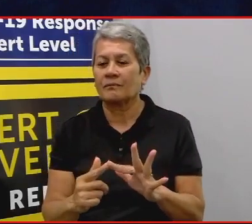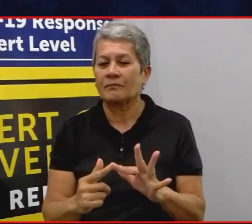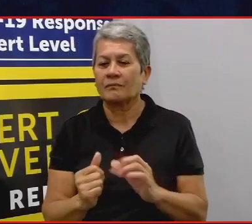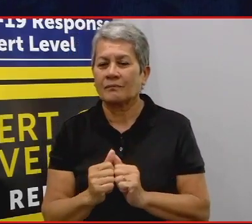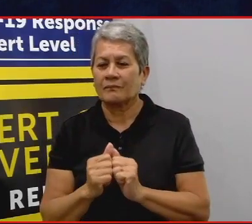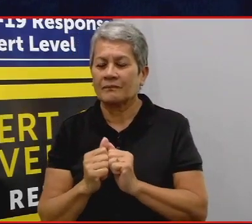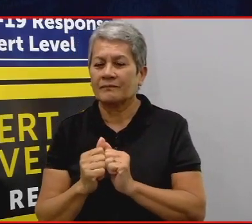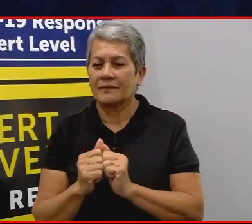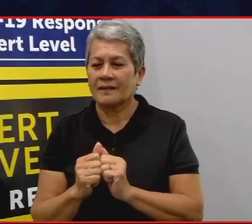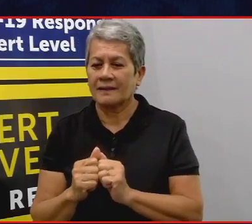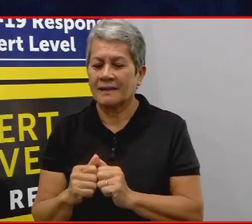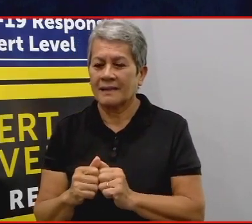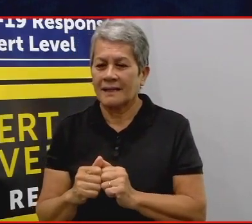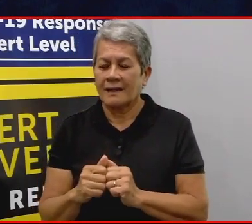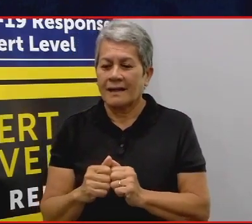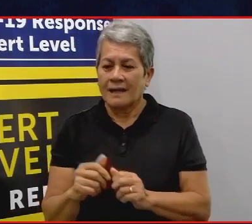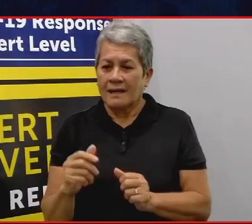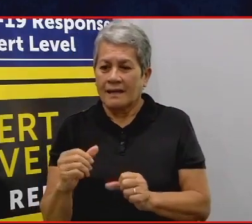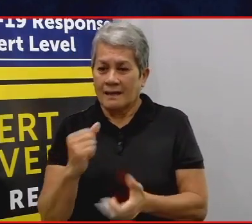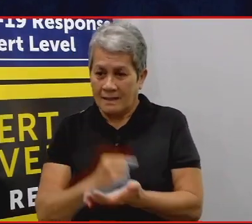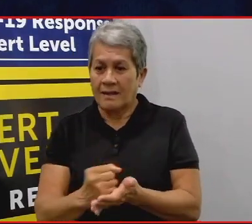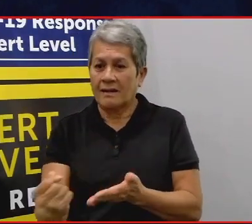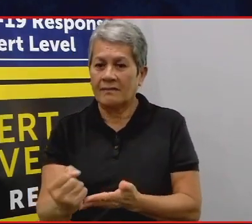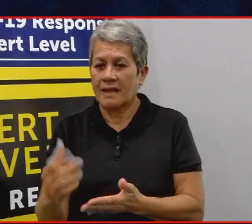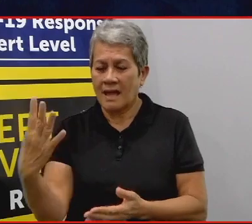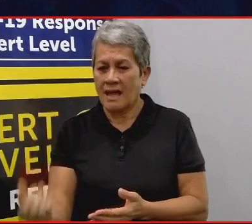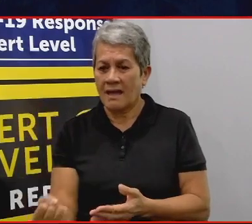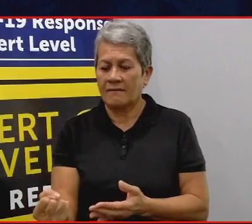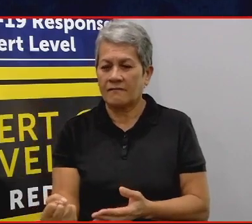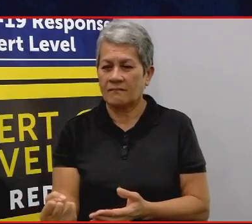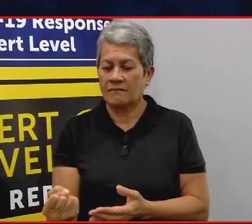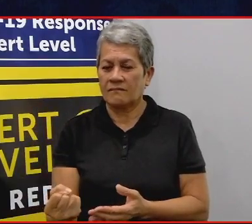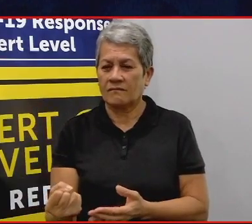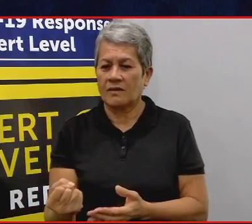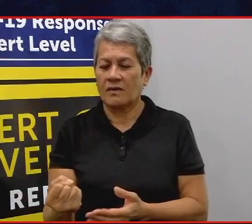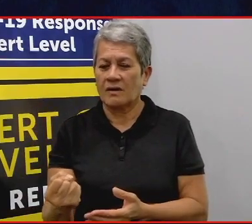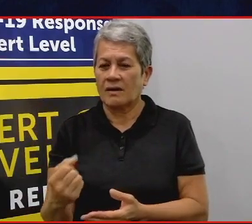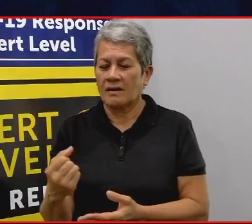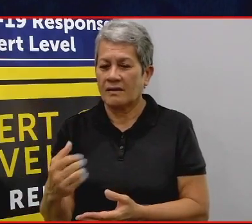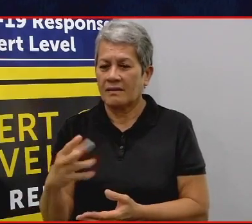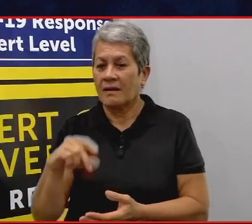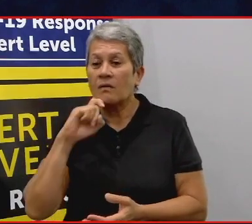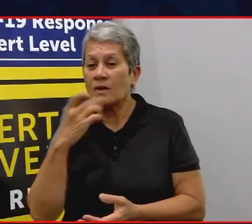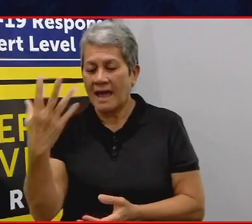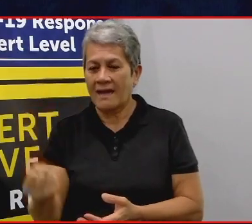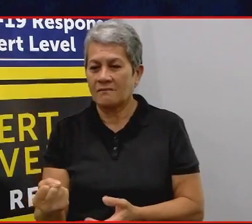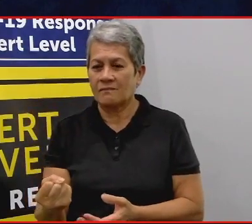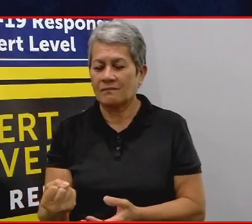or $60 million of cash available at any point in time to meet all of the government's